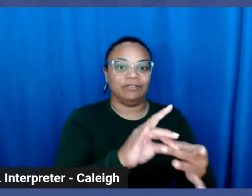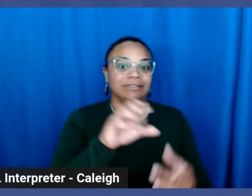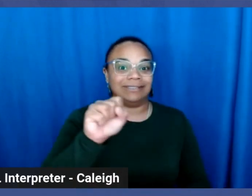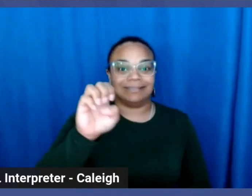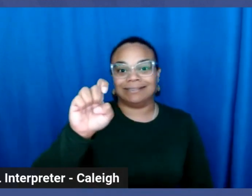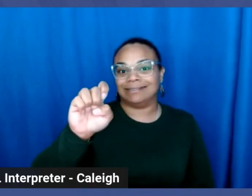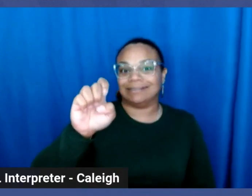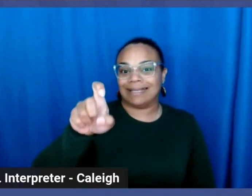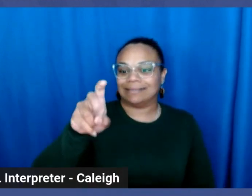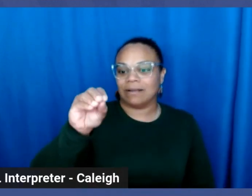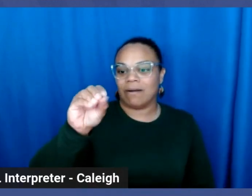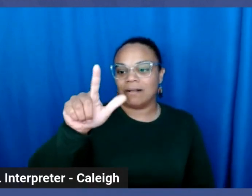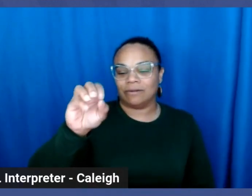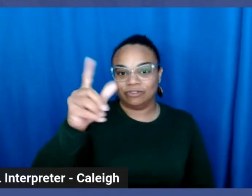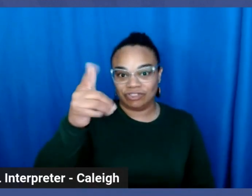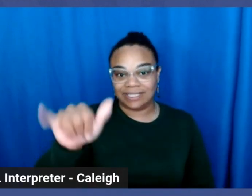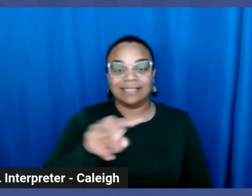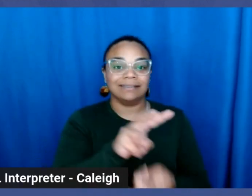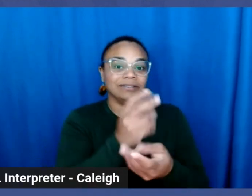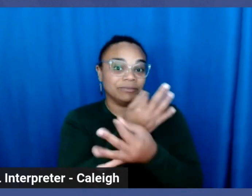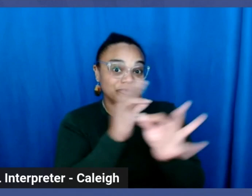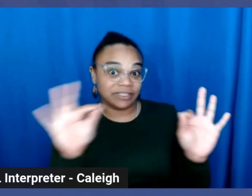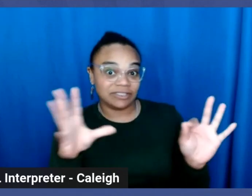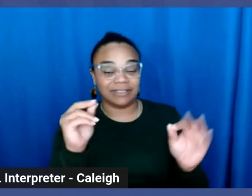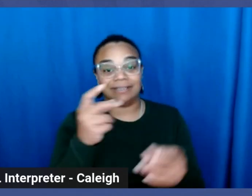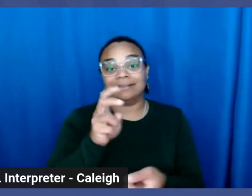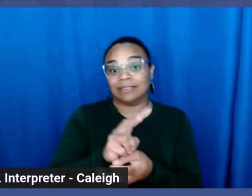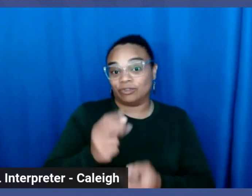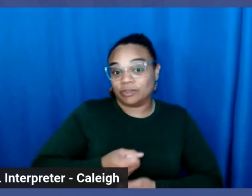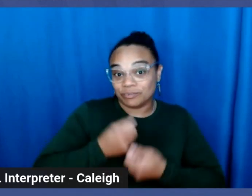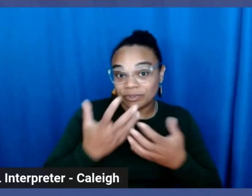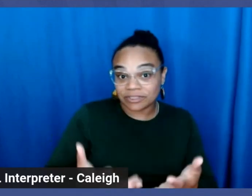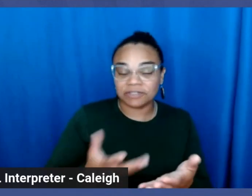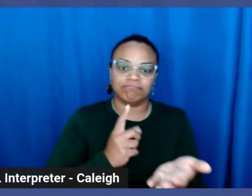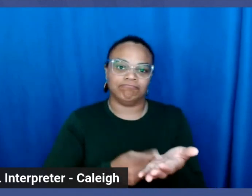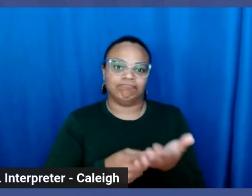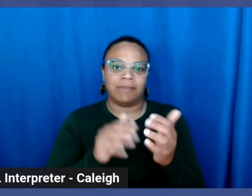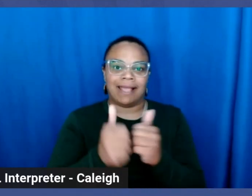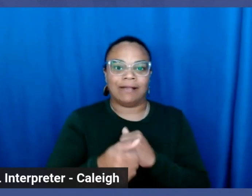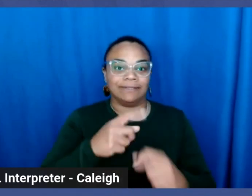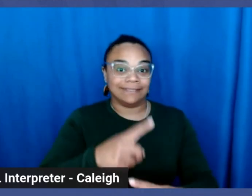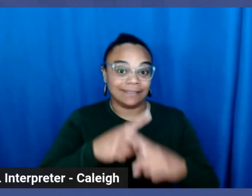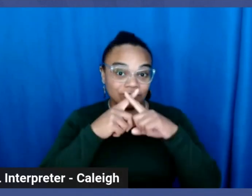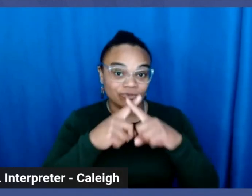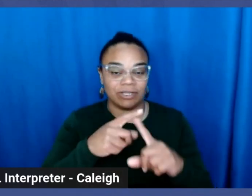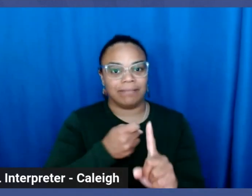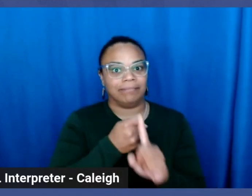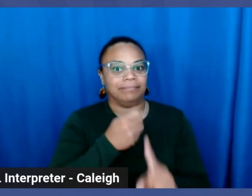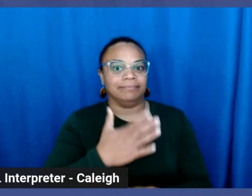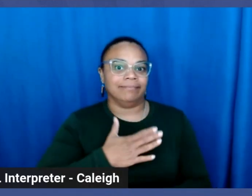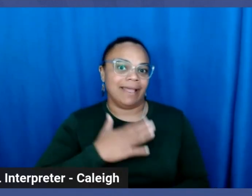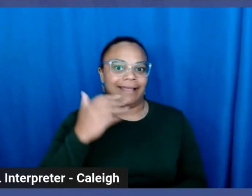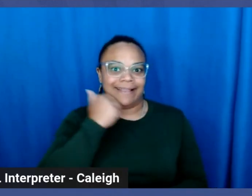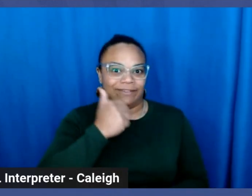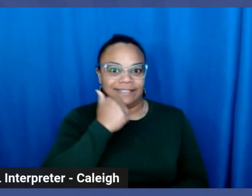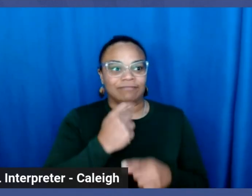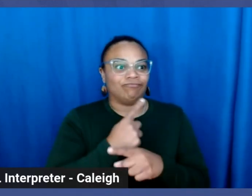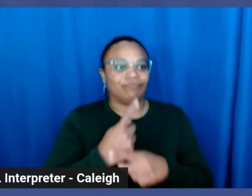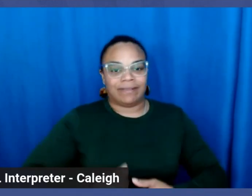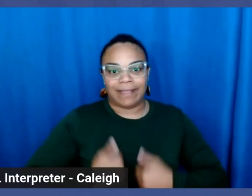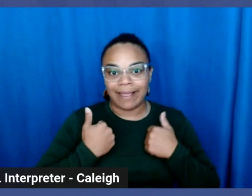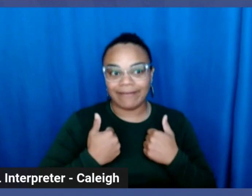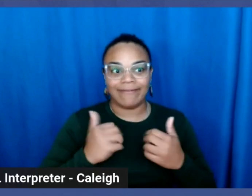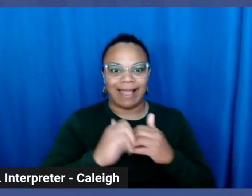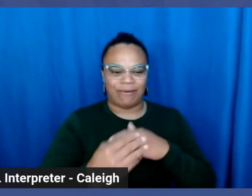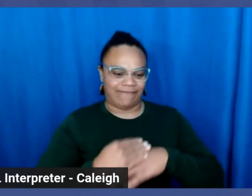sexual liberation, and sexual expression, discussing how censorship impacts my day to day life, my